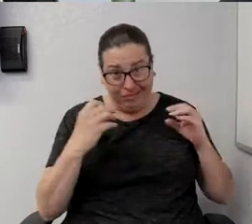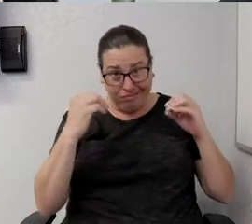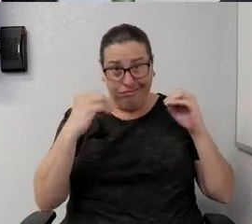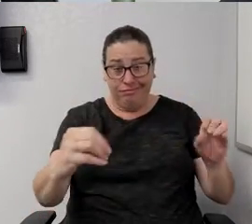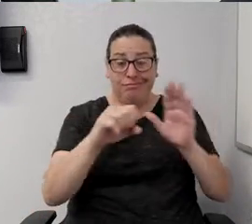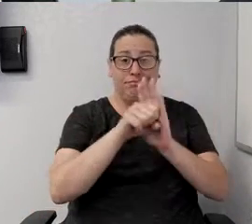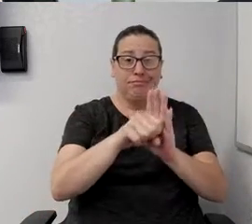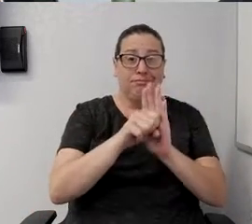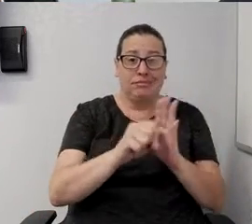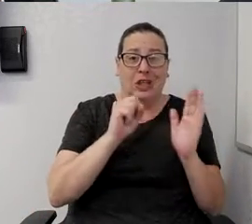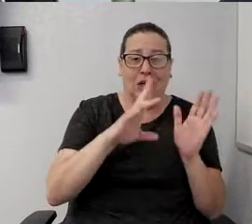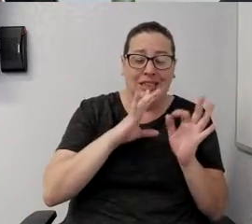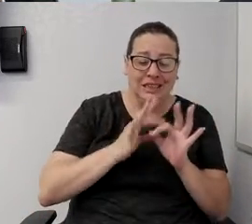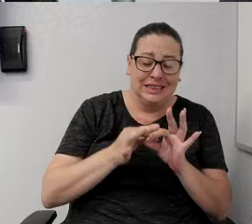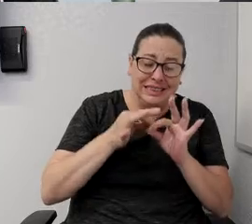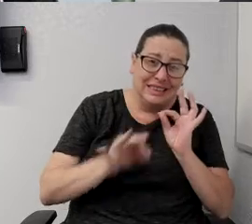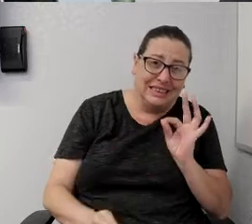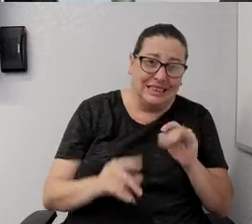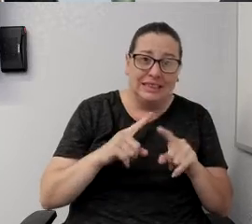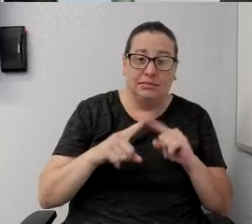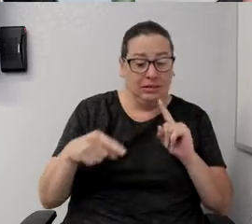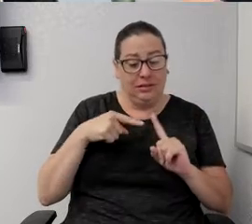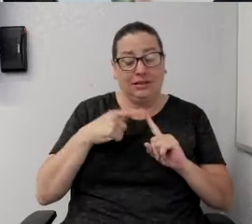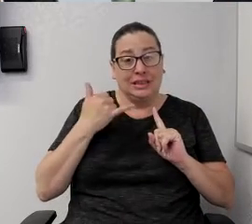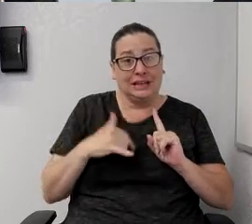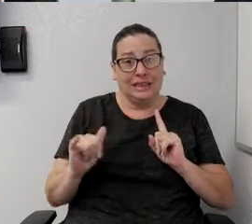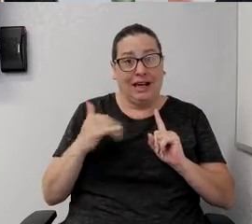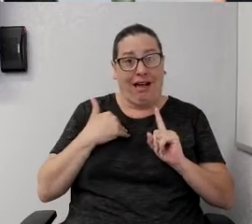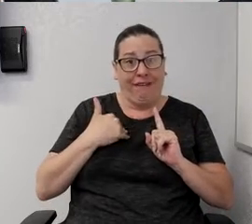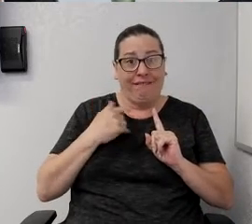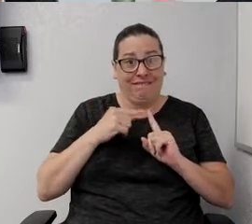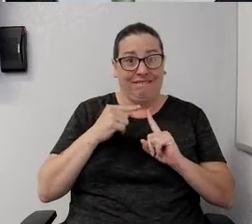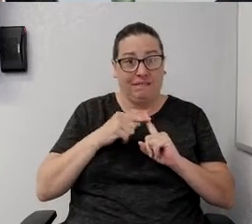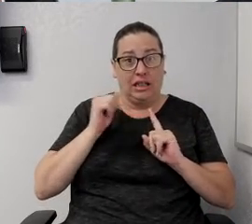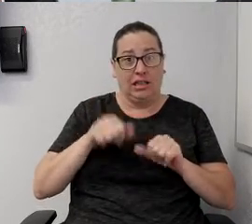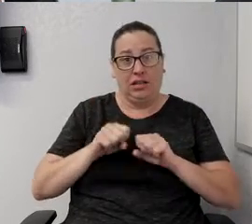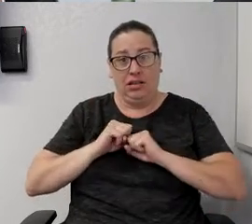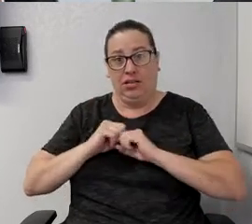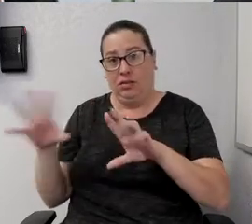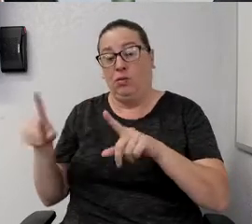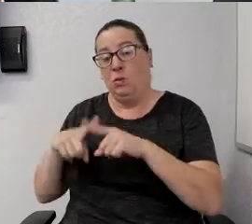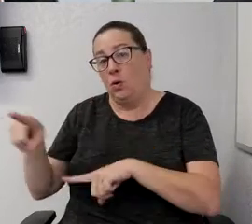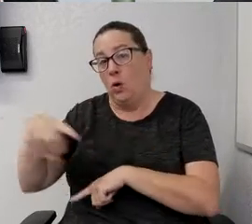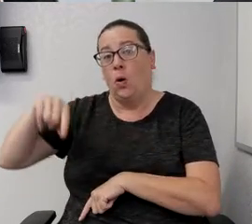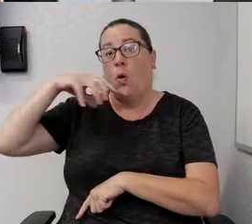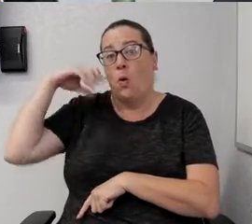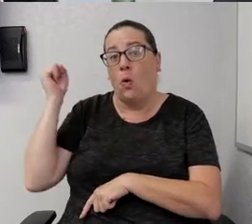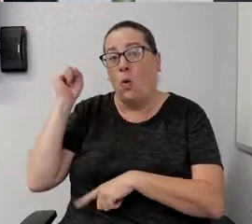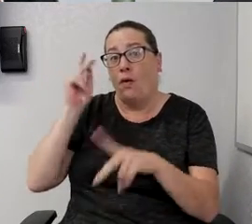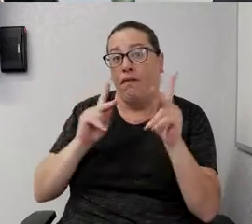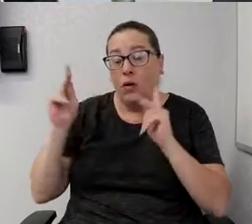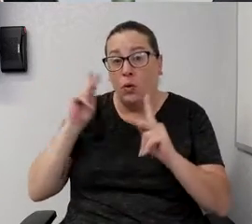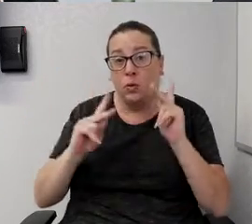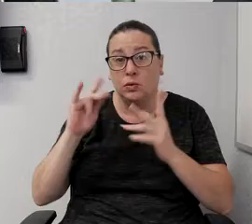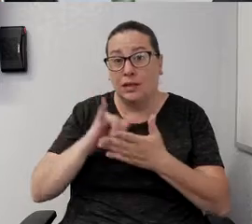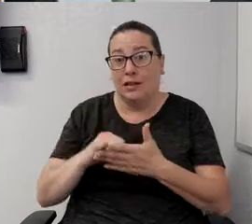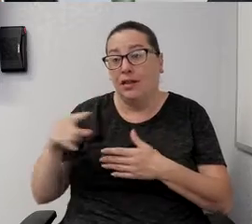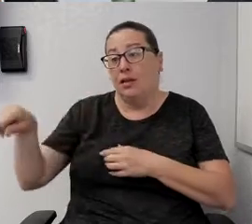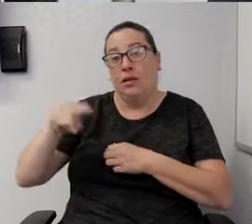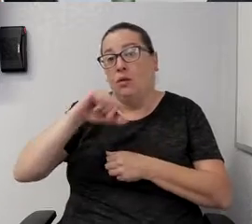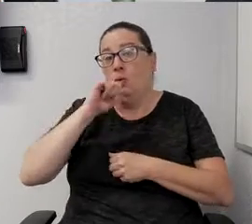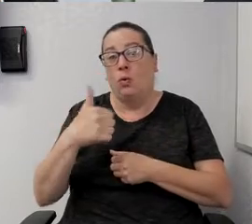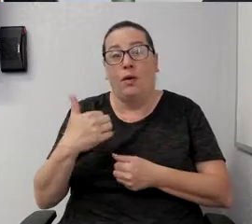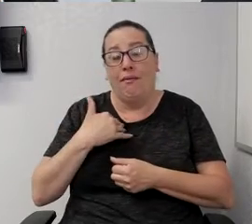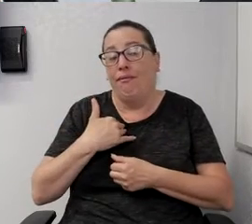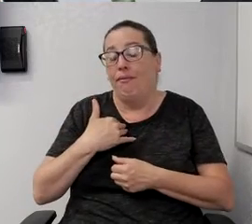something very mild, but still are highly contagious and can spread it to older folks that don't have the